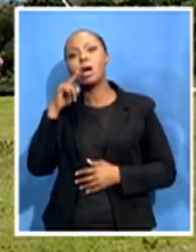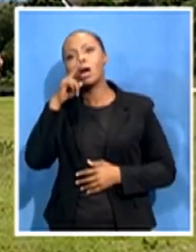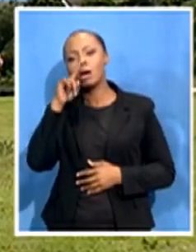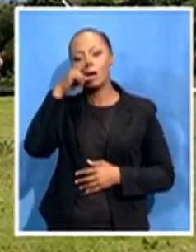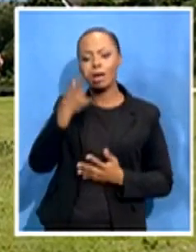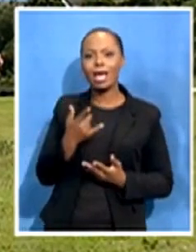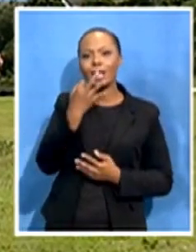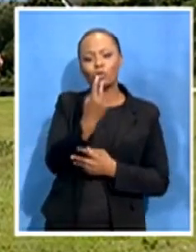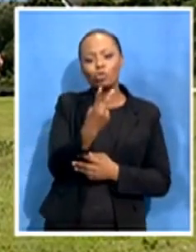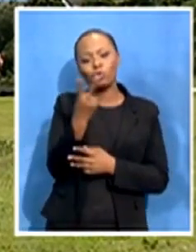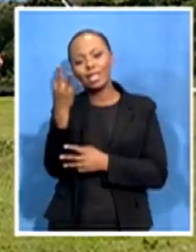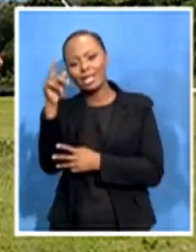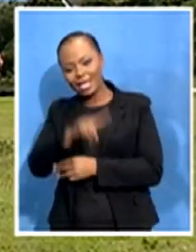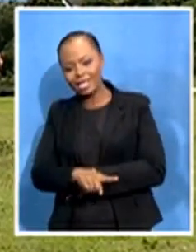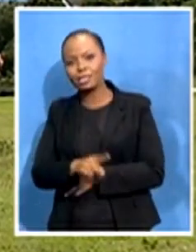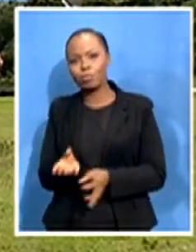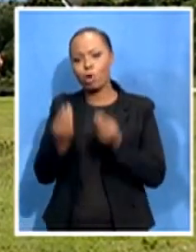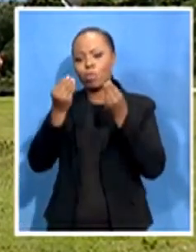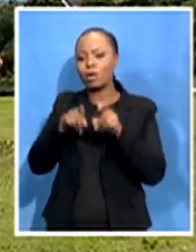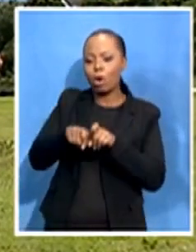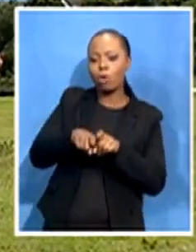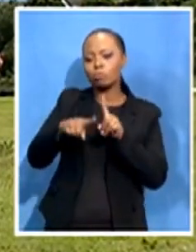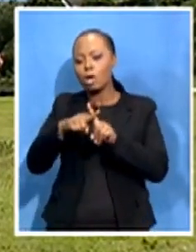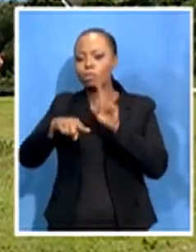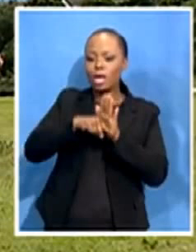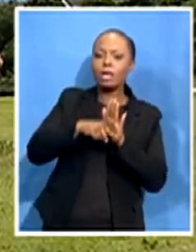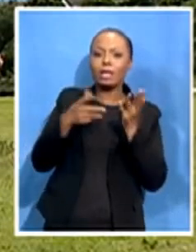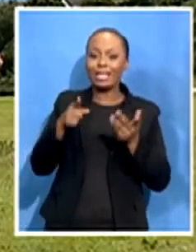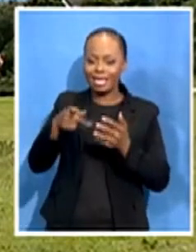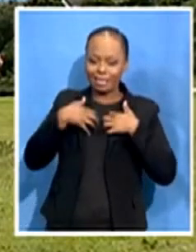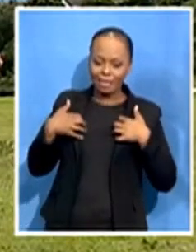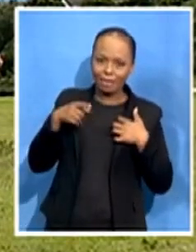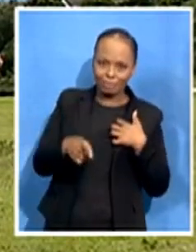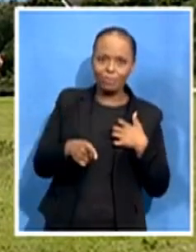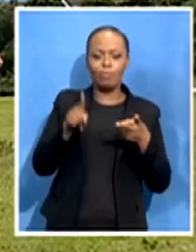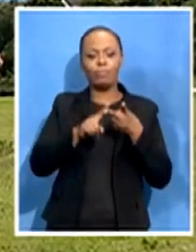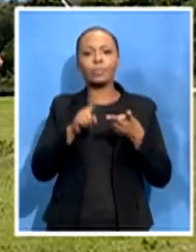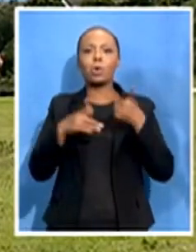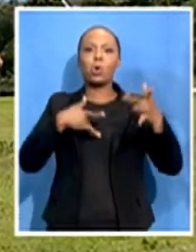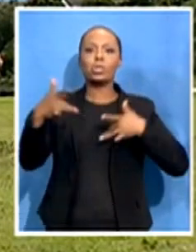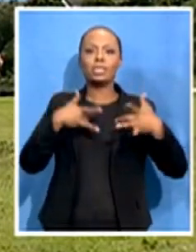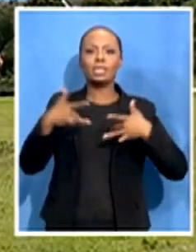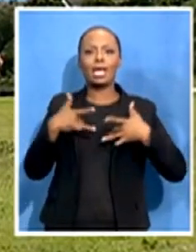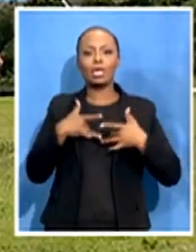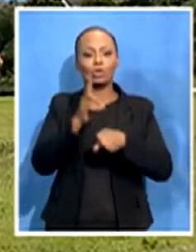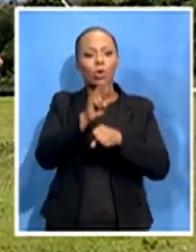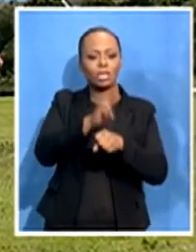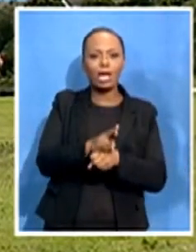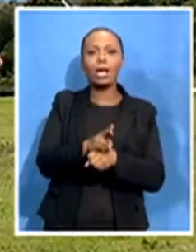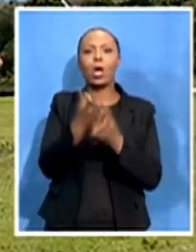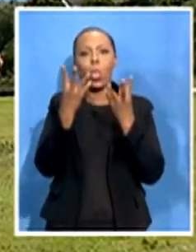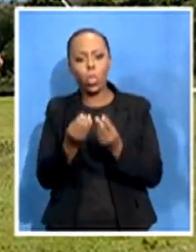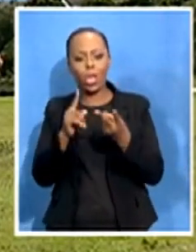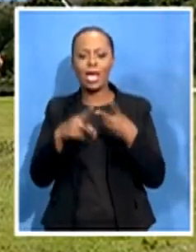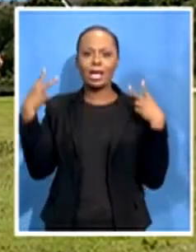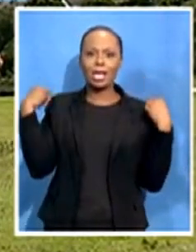specific ward. He also did stress, as much as there is a concern about the lack of doctors and nurses, his bigger concern is the lack of